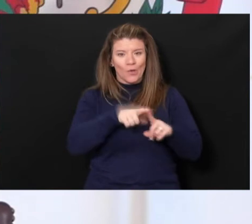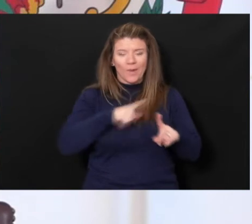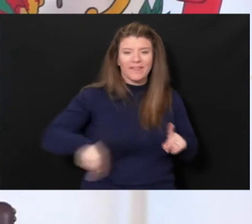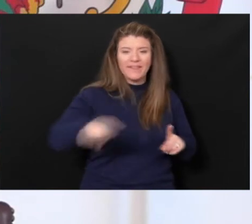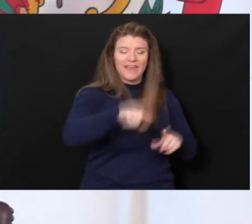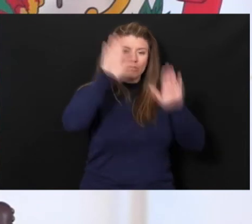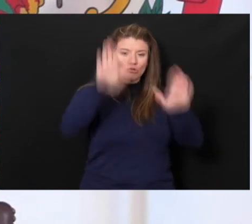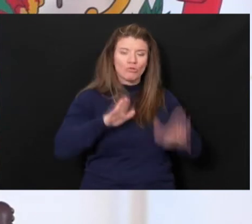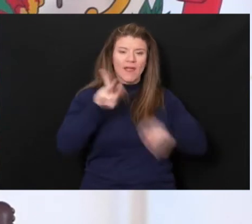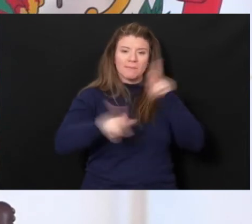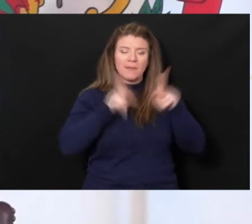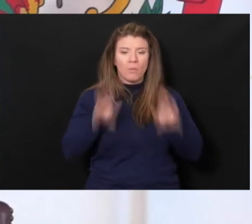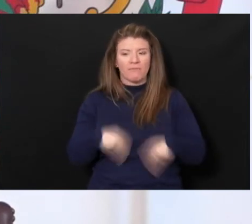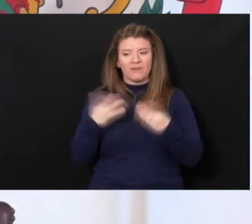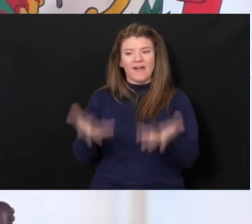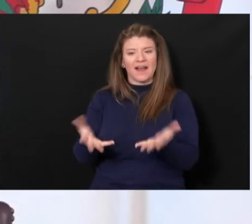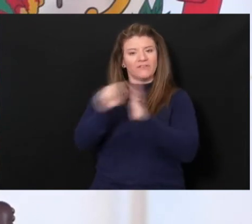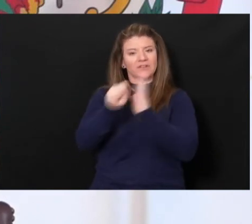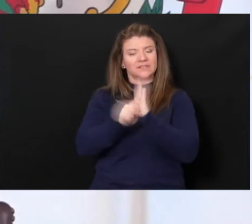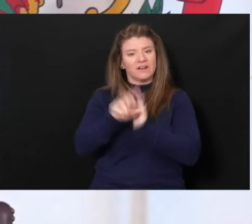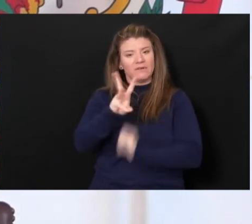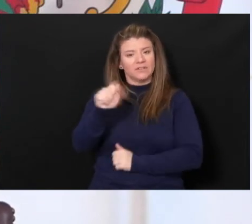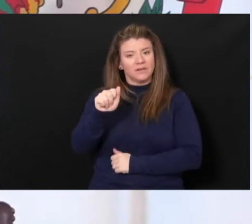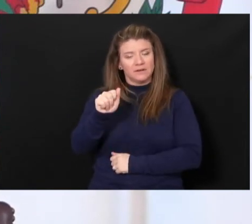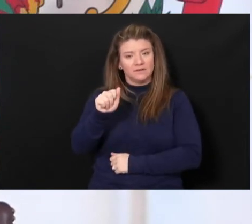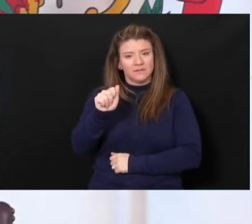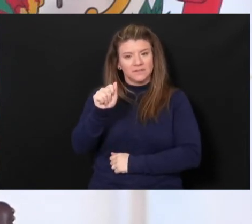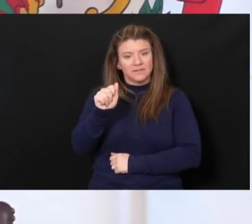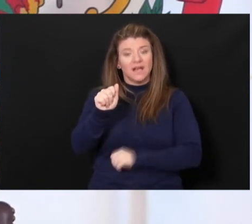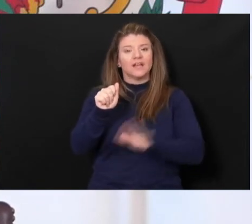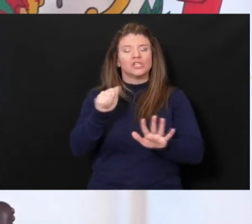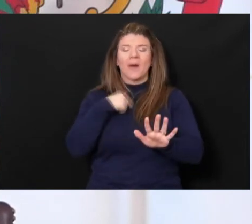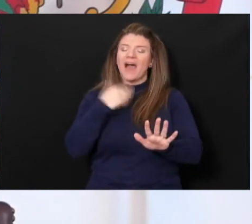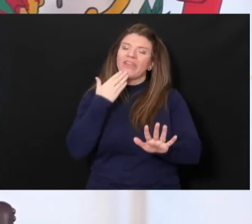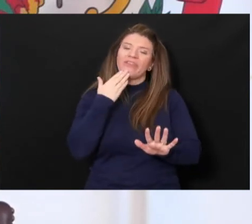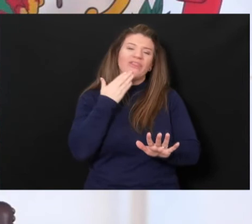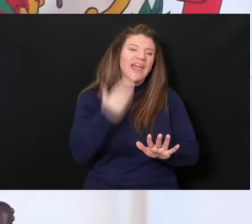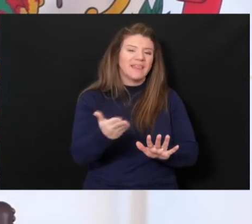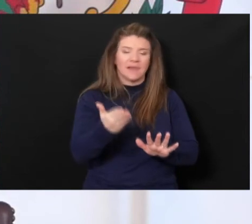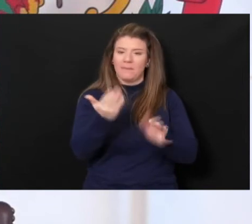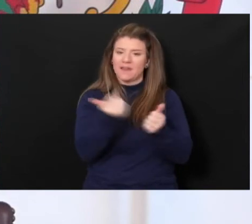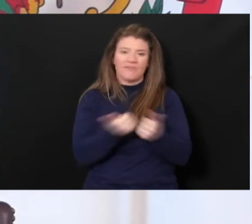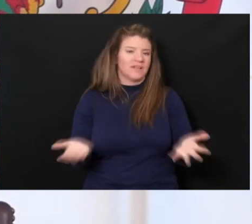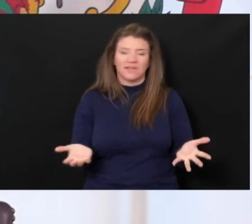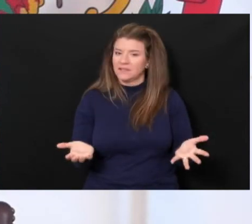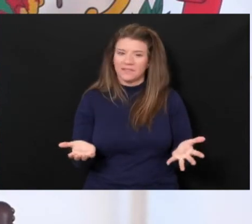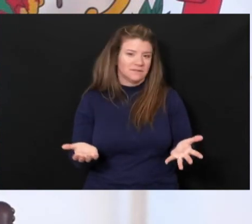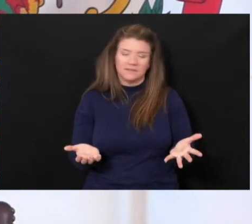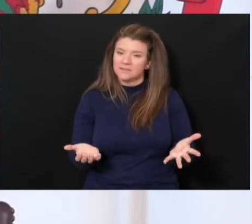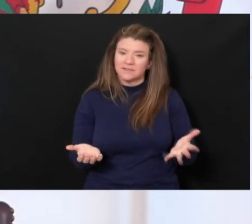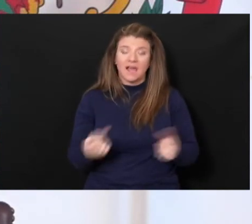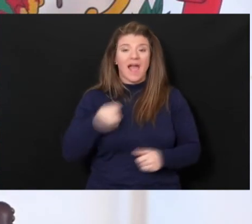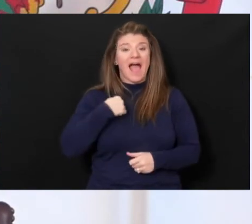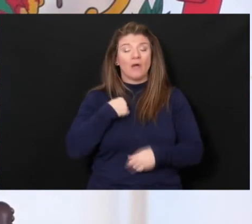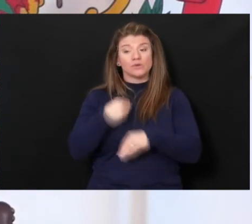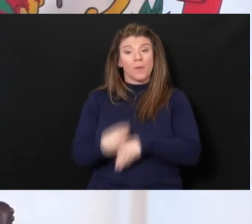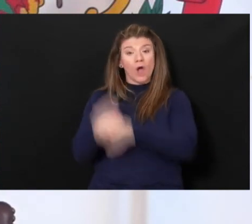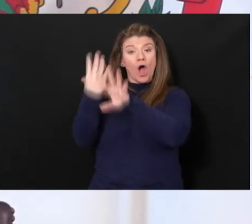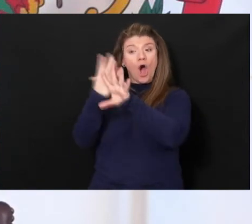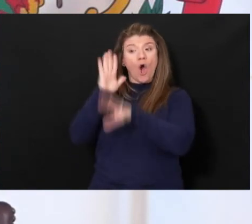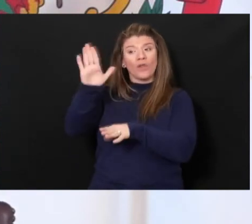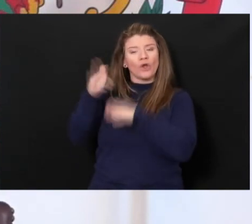have provided for the state of West Virginia. So I thank them in every way. I was on the call with their